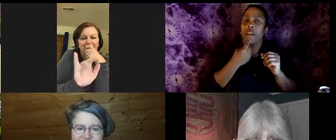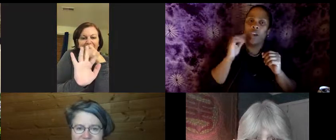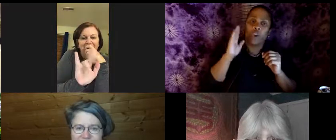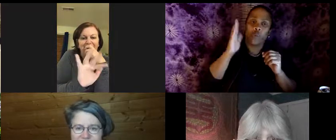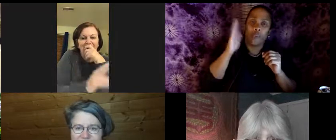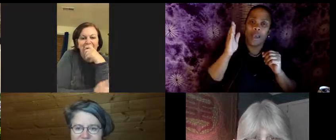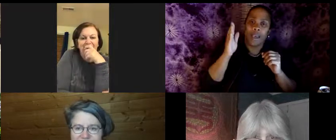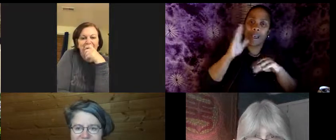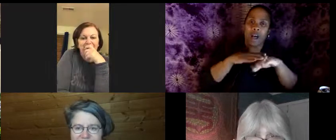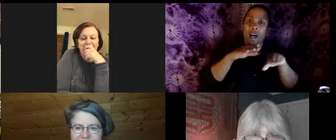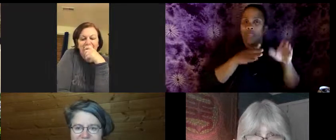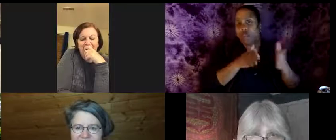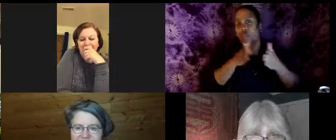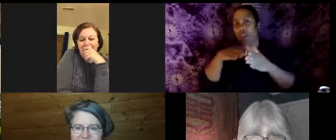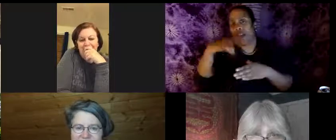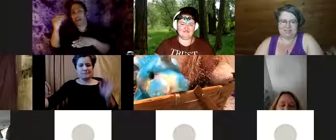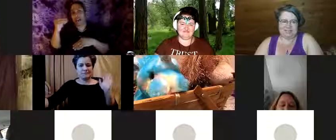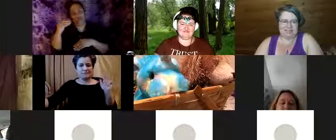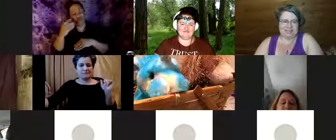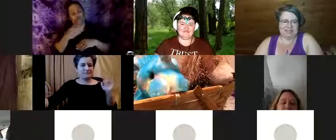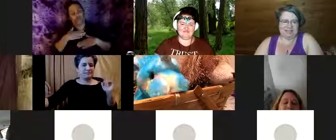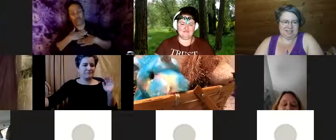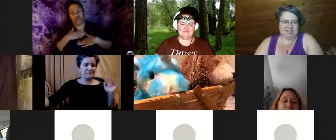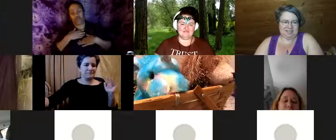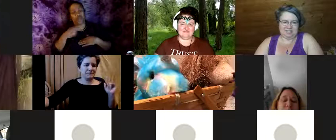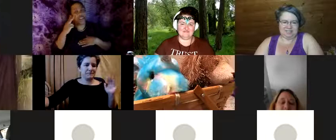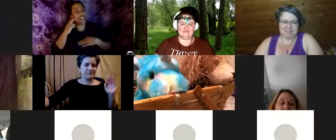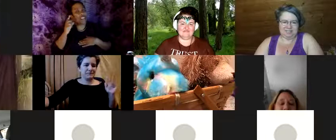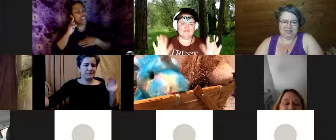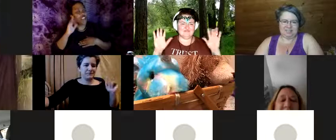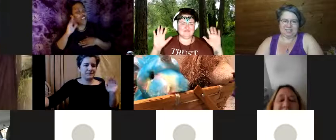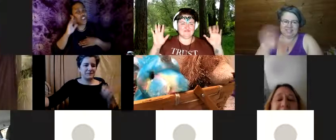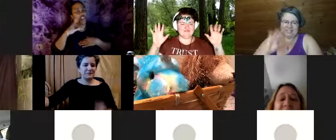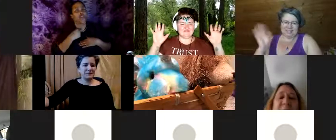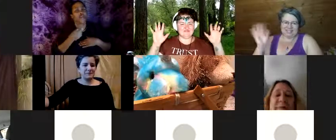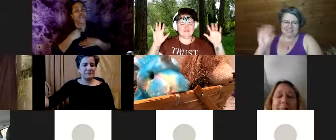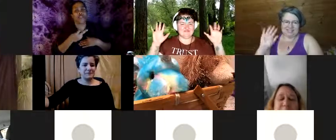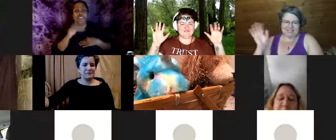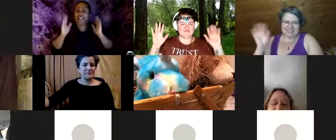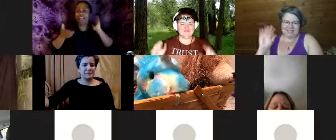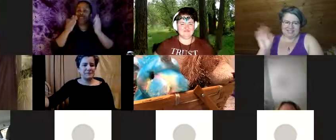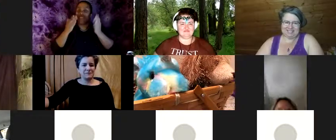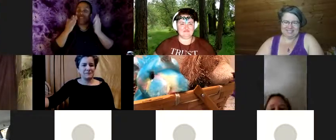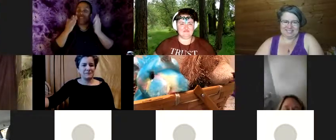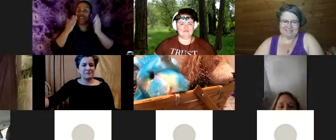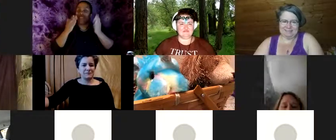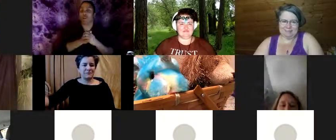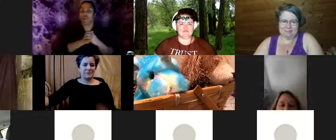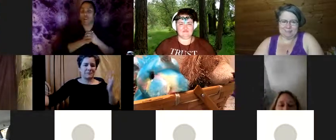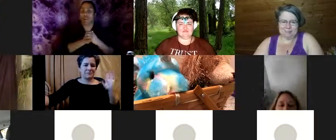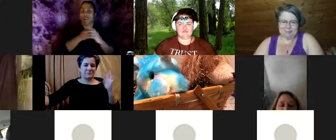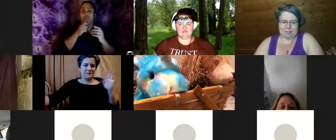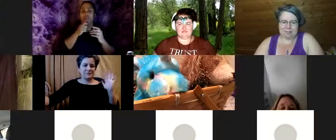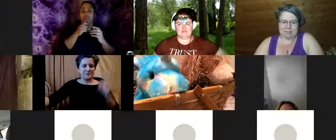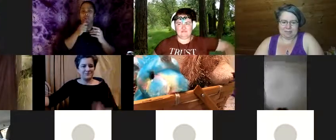in the space. Feel free if you'd like to do that. And yeah. Thank you. Thank you. And who's in the picture?